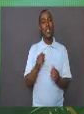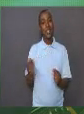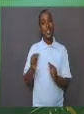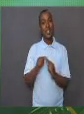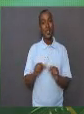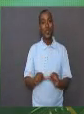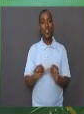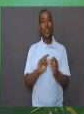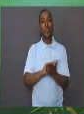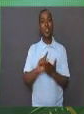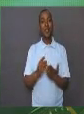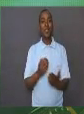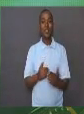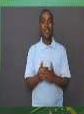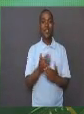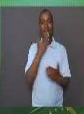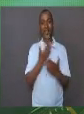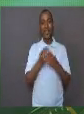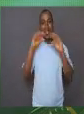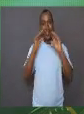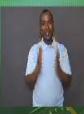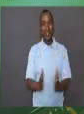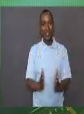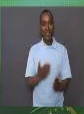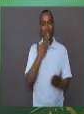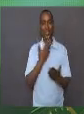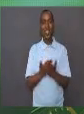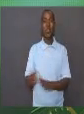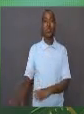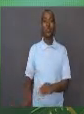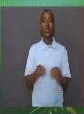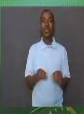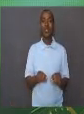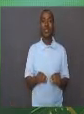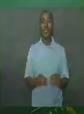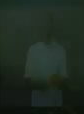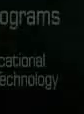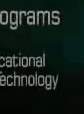time, thank you, teacher. Thank you, students.